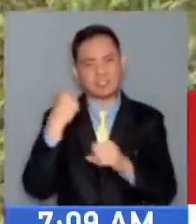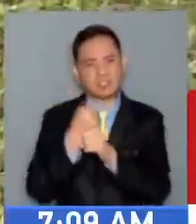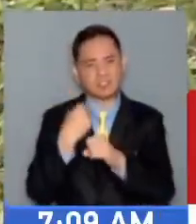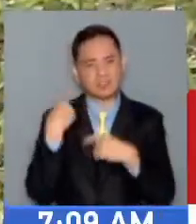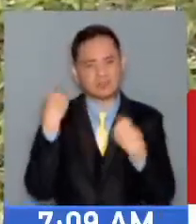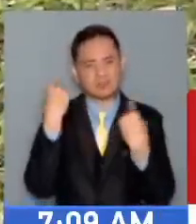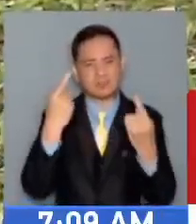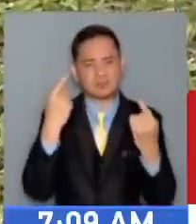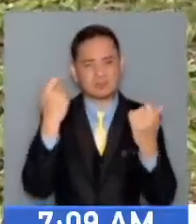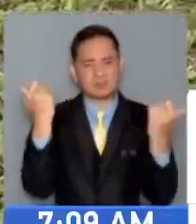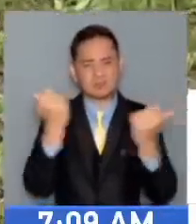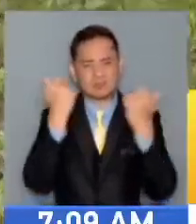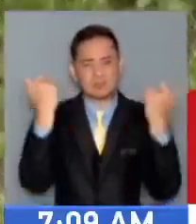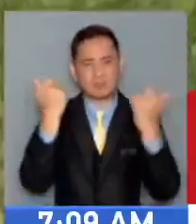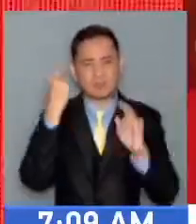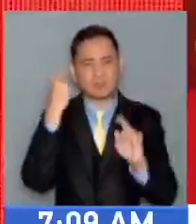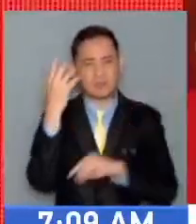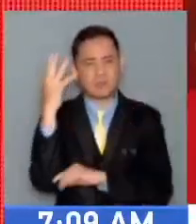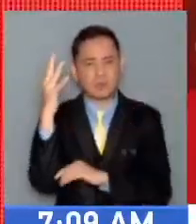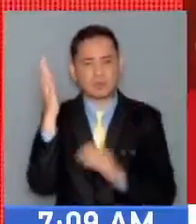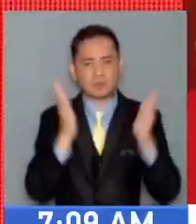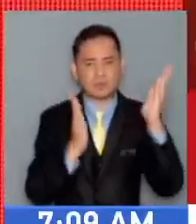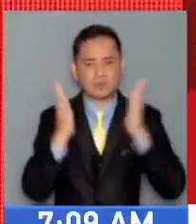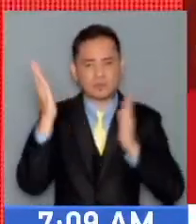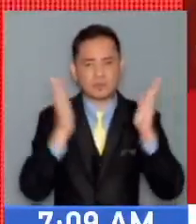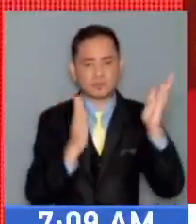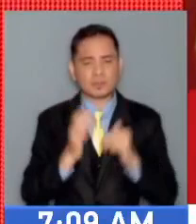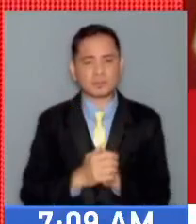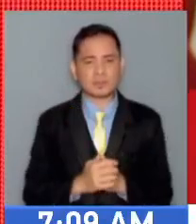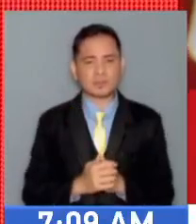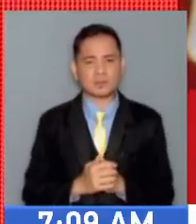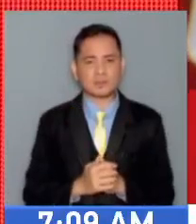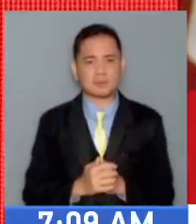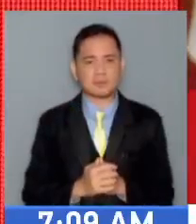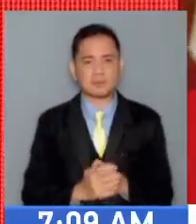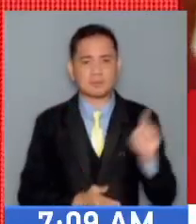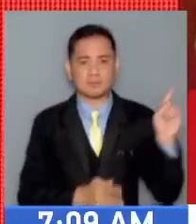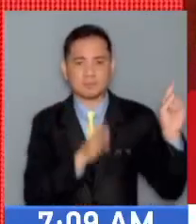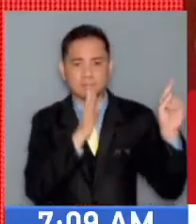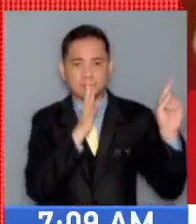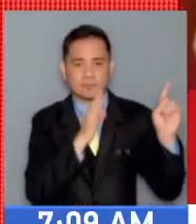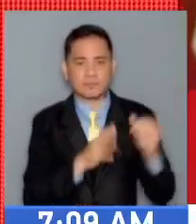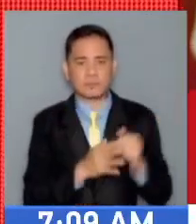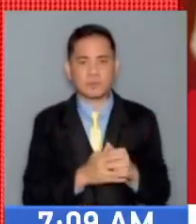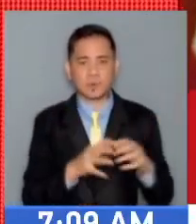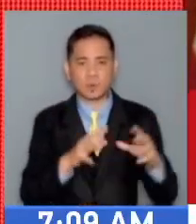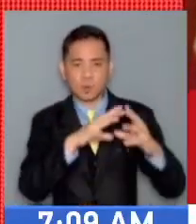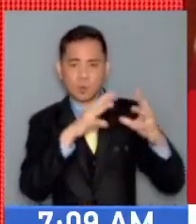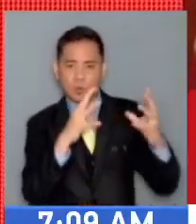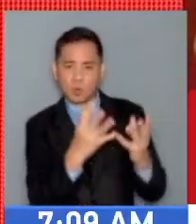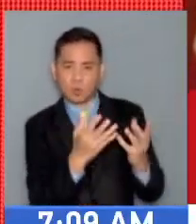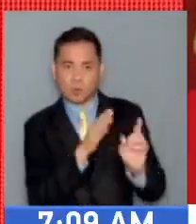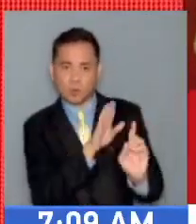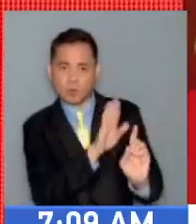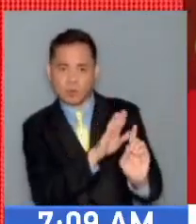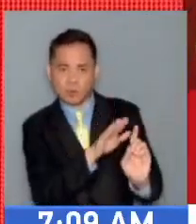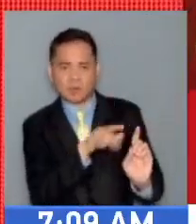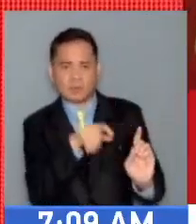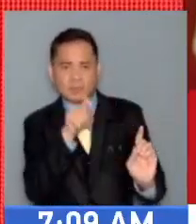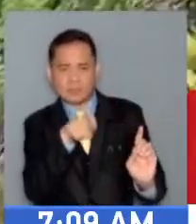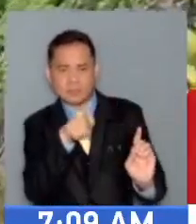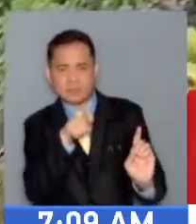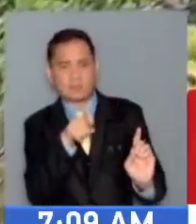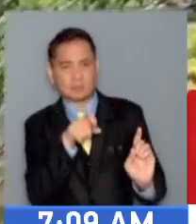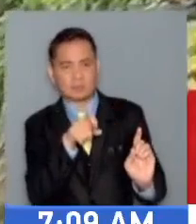Month. It is possible for us to treat the needs of the earth at the same level of importance as our own